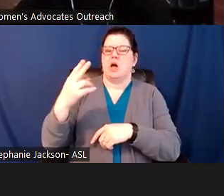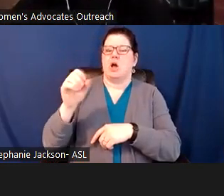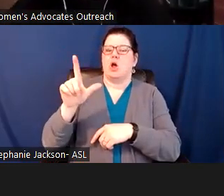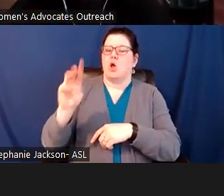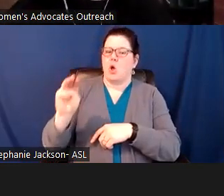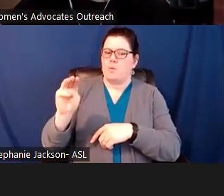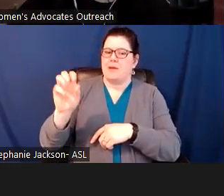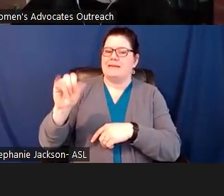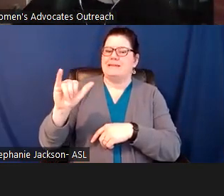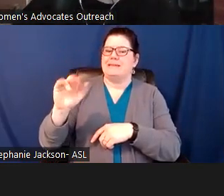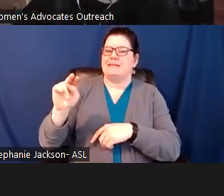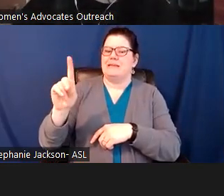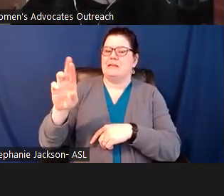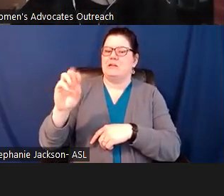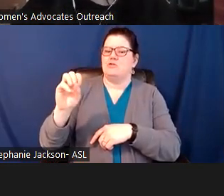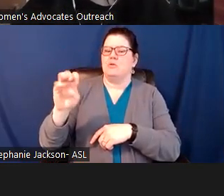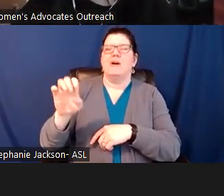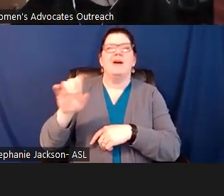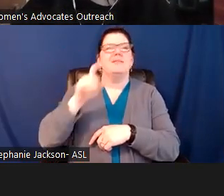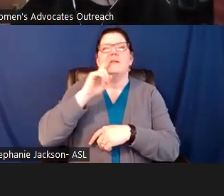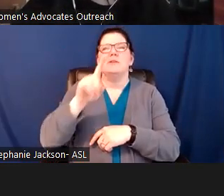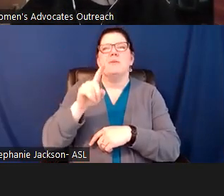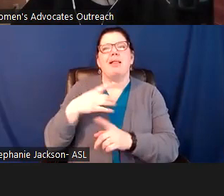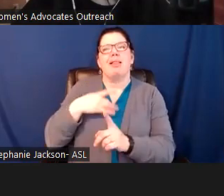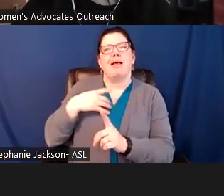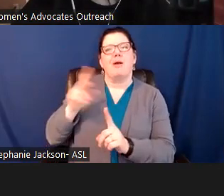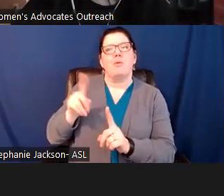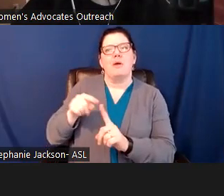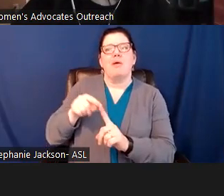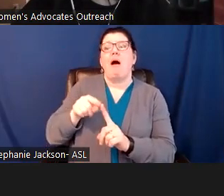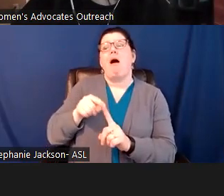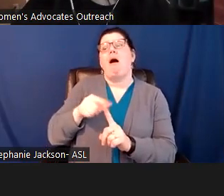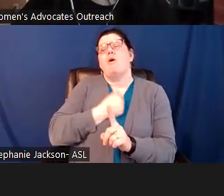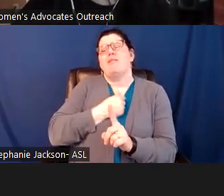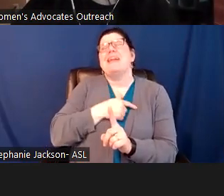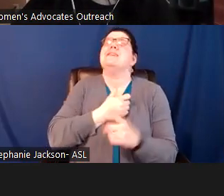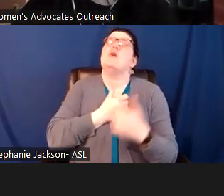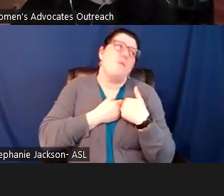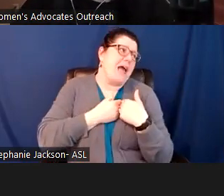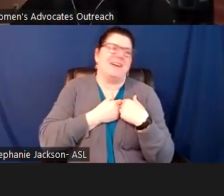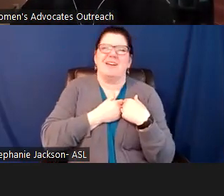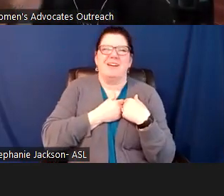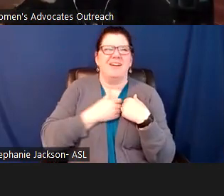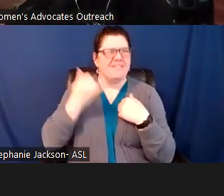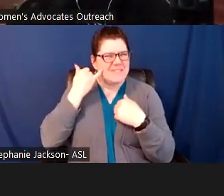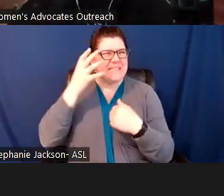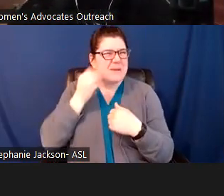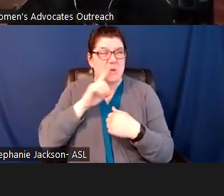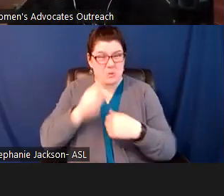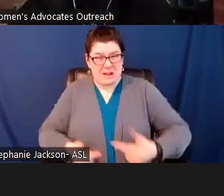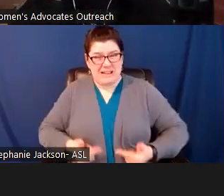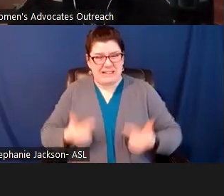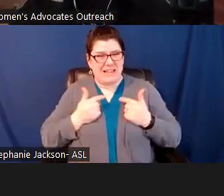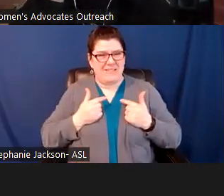not necessarily to be liked or romanticized either, because people who have gone through Stockholm syndrome in real life have said that they kind